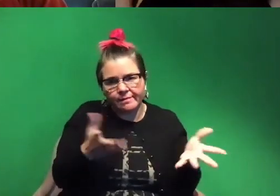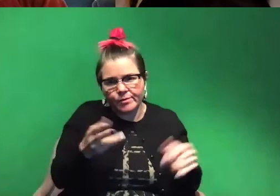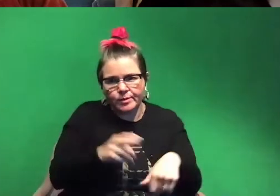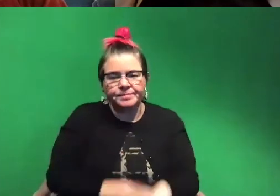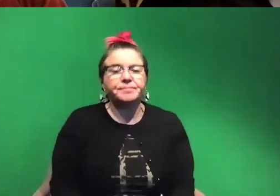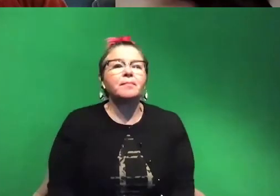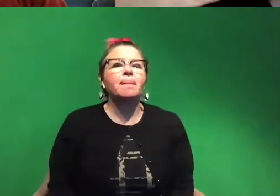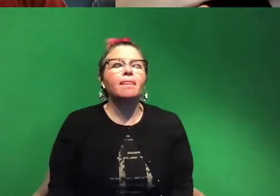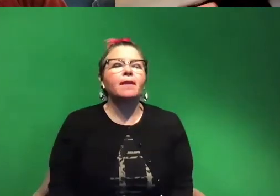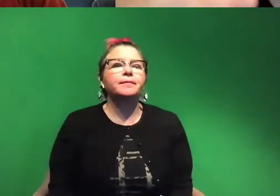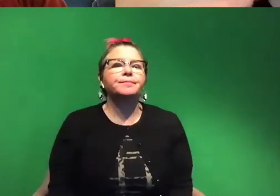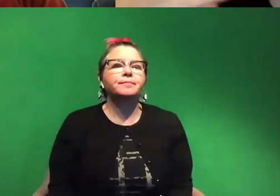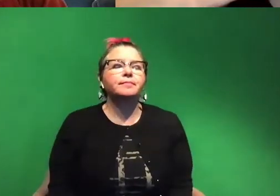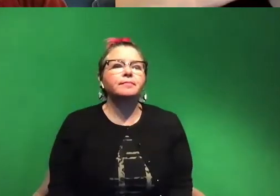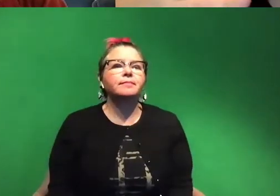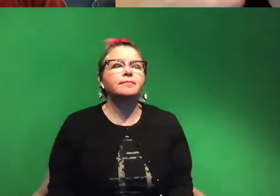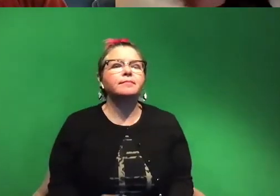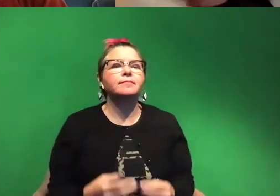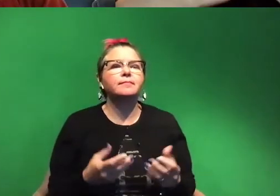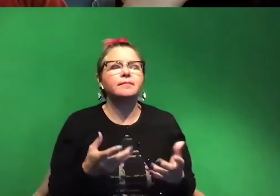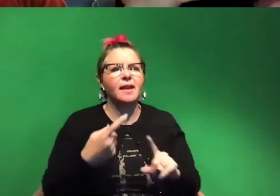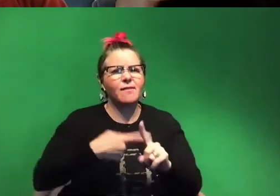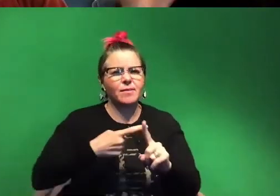About how much do you need to feed a hagfish a month? Like